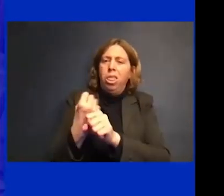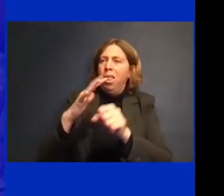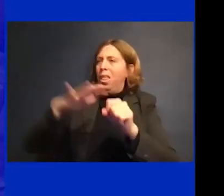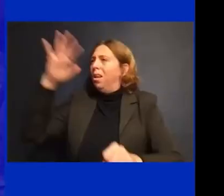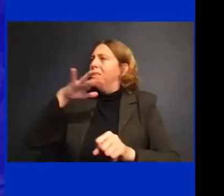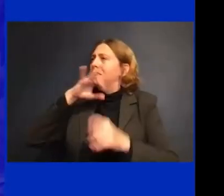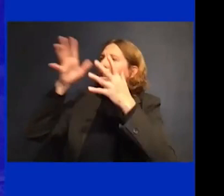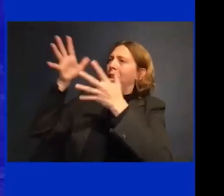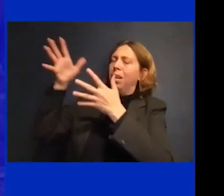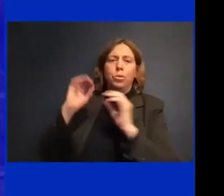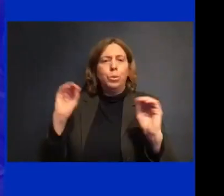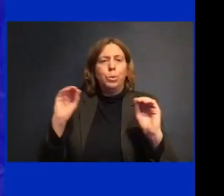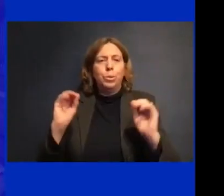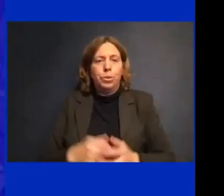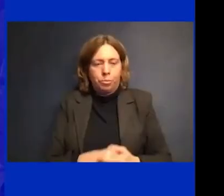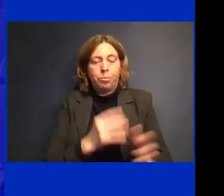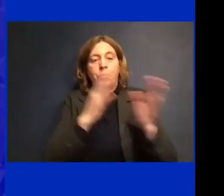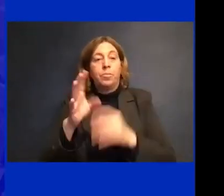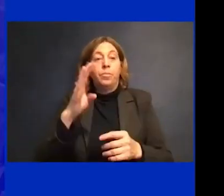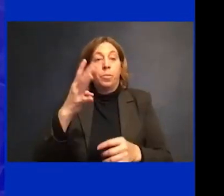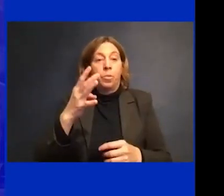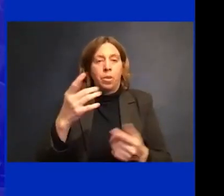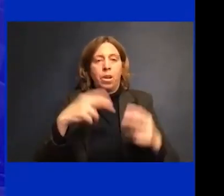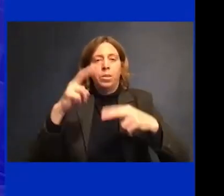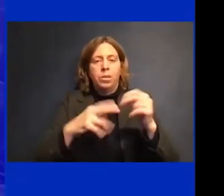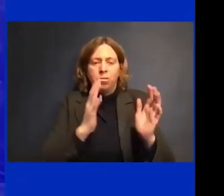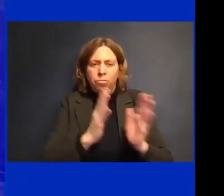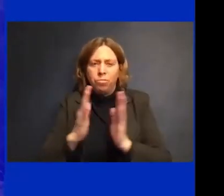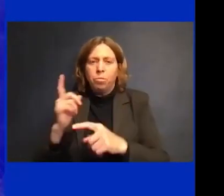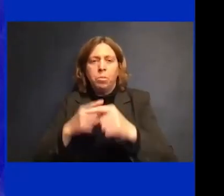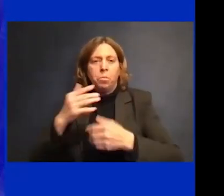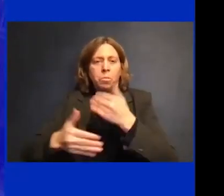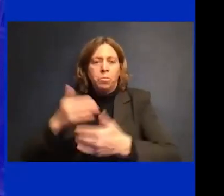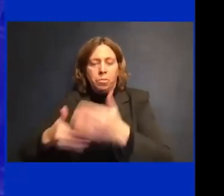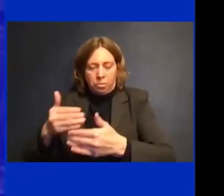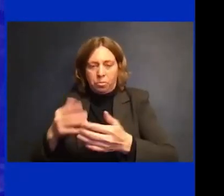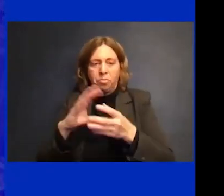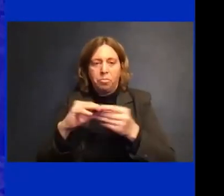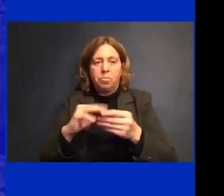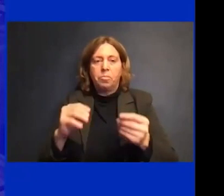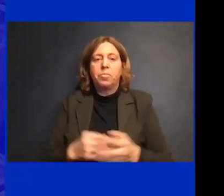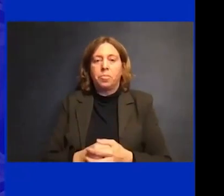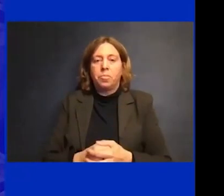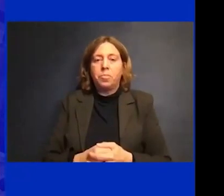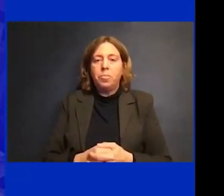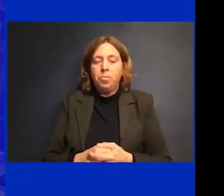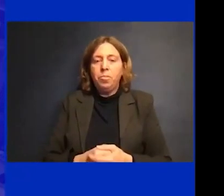In this next section, we will provide an overview of the project phasing as well as the construction process.